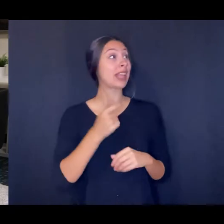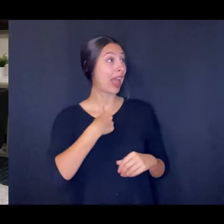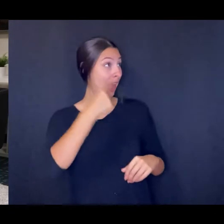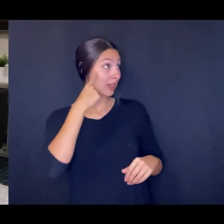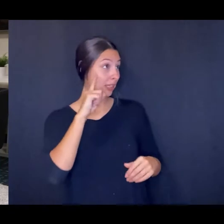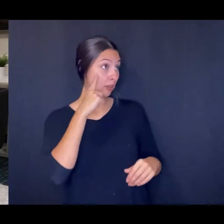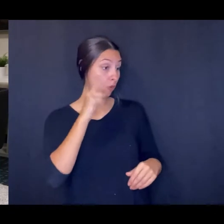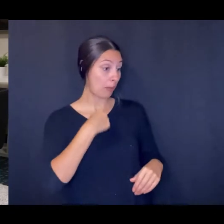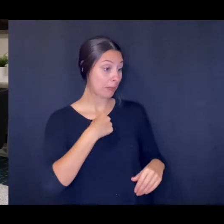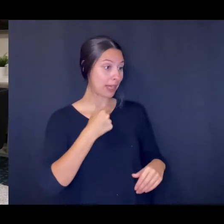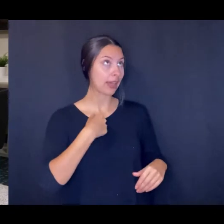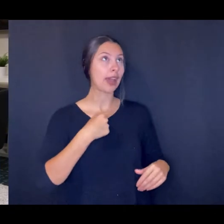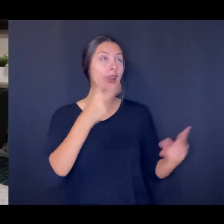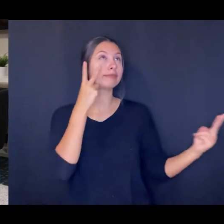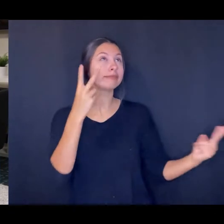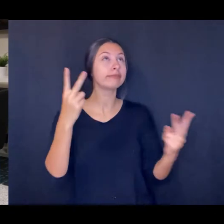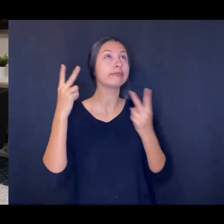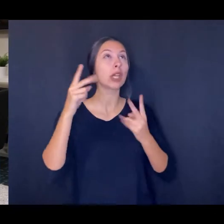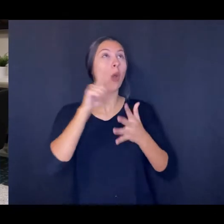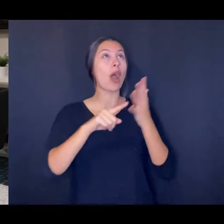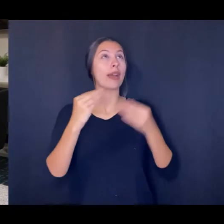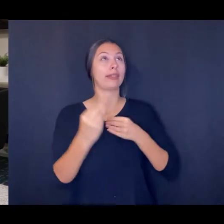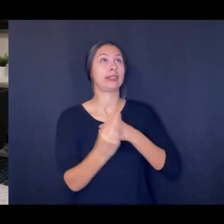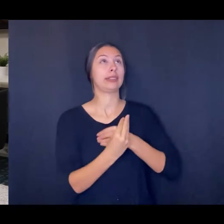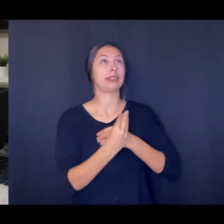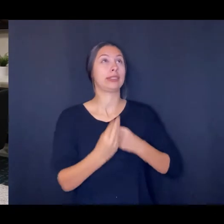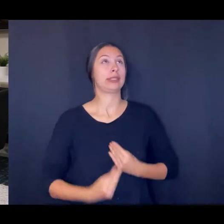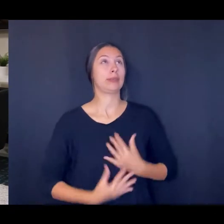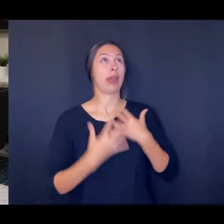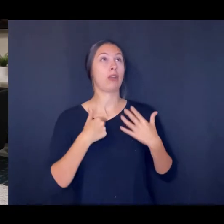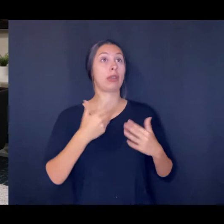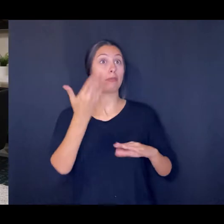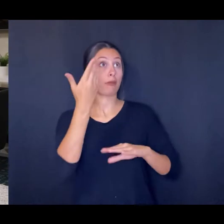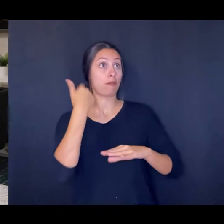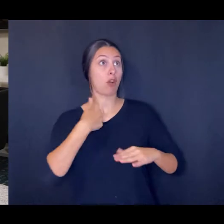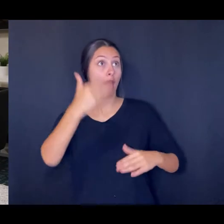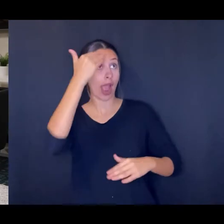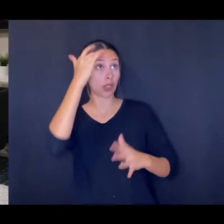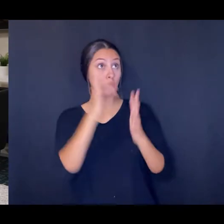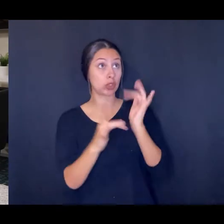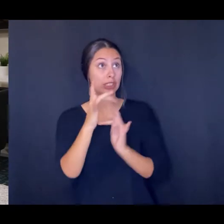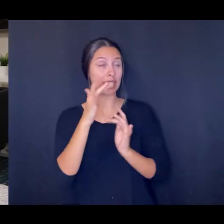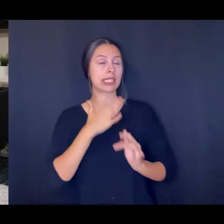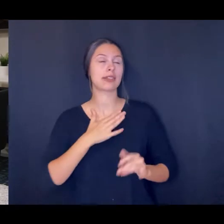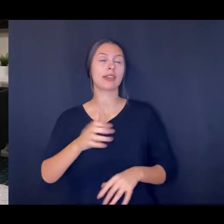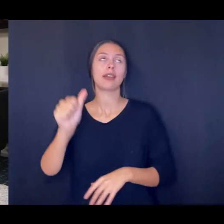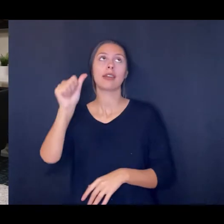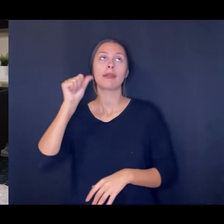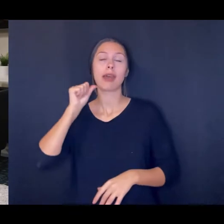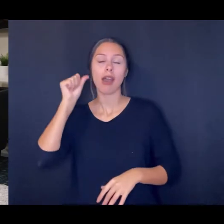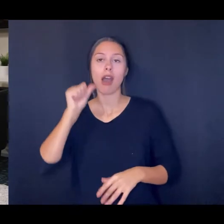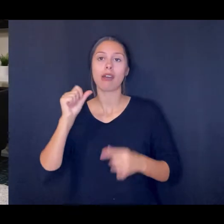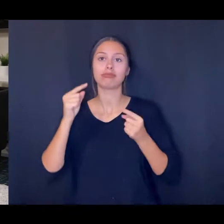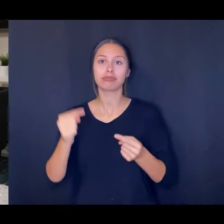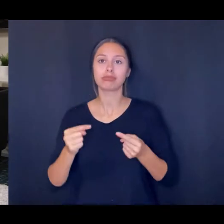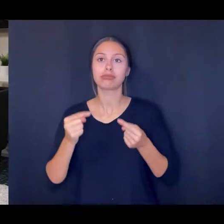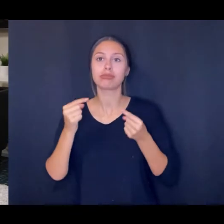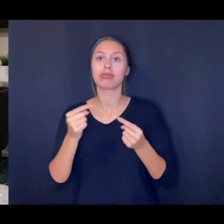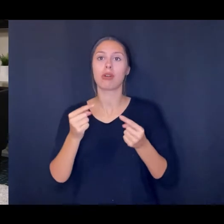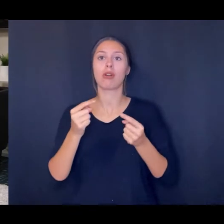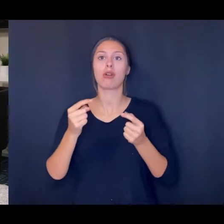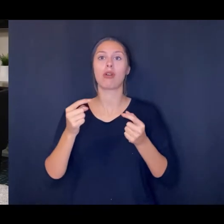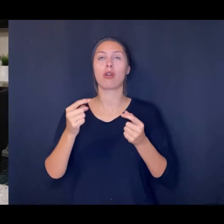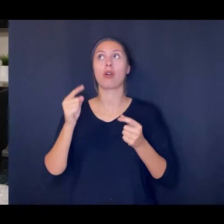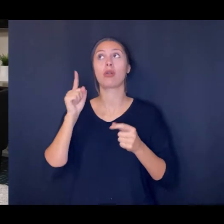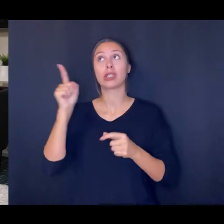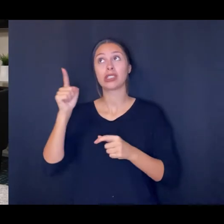think back to what inspired me before I knew Jesus was my aunt's struggle or my aunt's battle, which she eventually